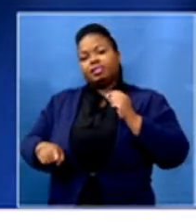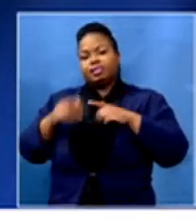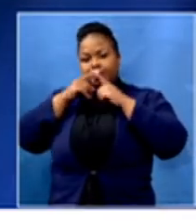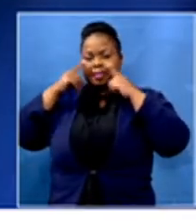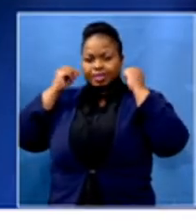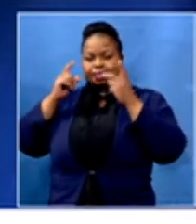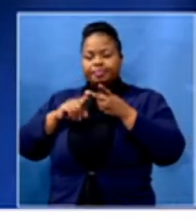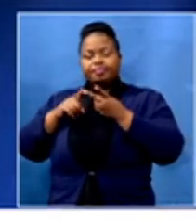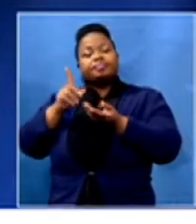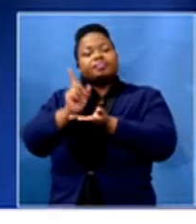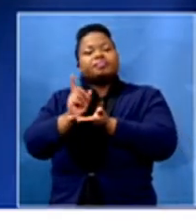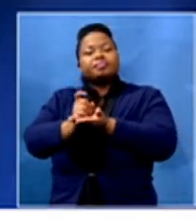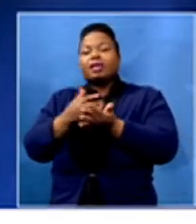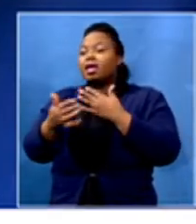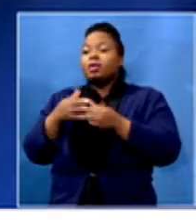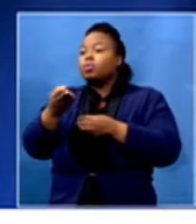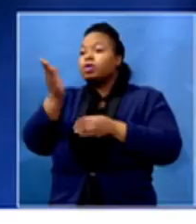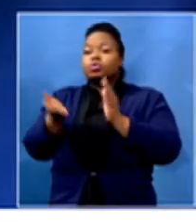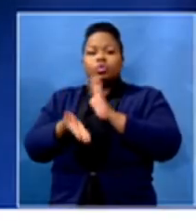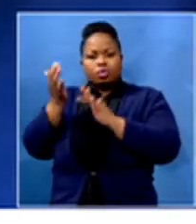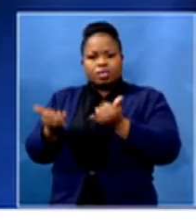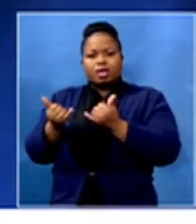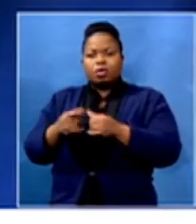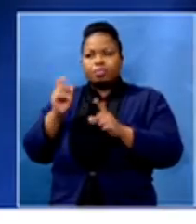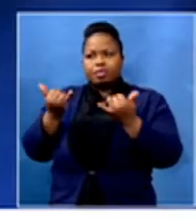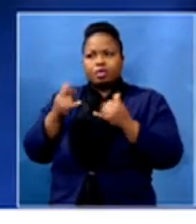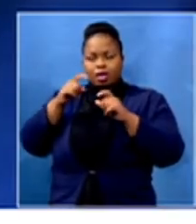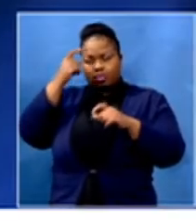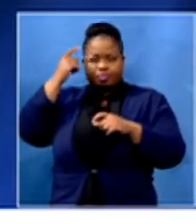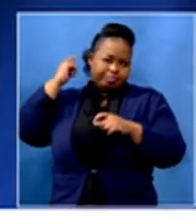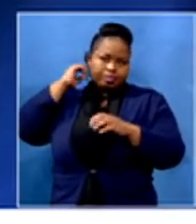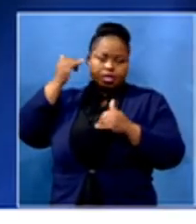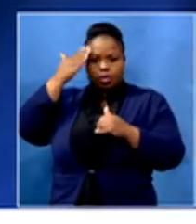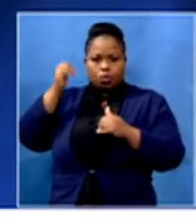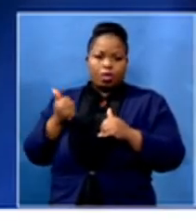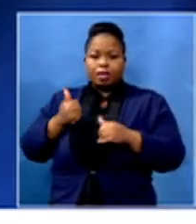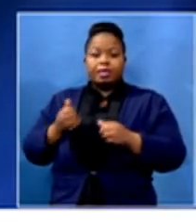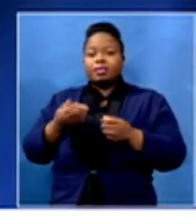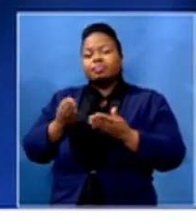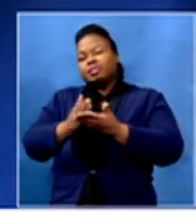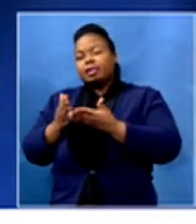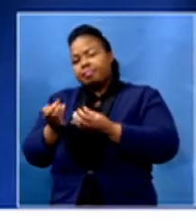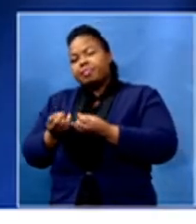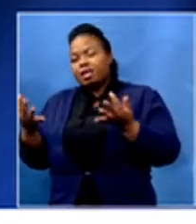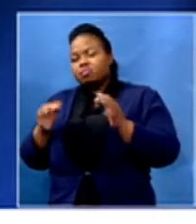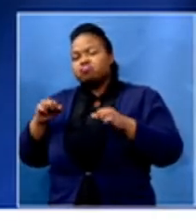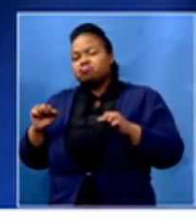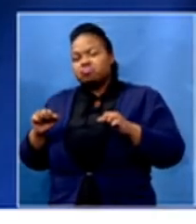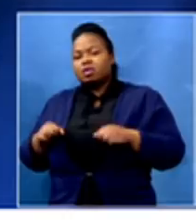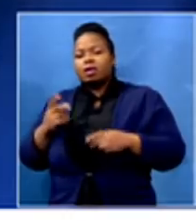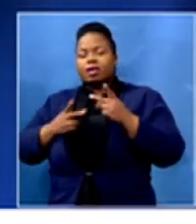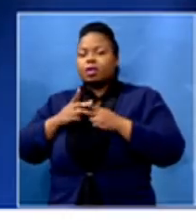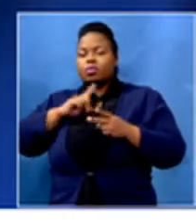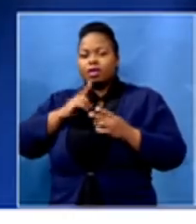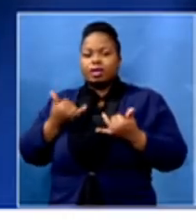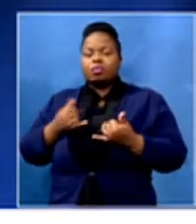hand sanitizers, and everywhere you go, people now are very conscious about that. Not all of the people are, but many enough are, so that you now need to